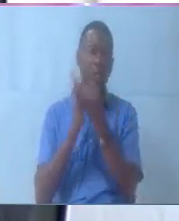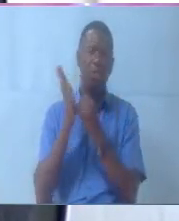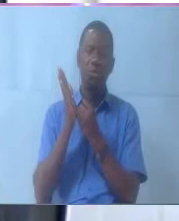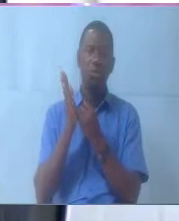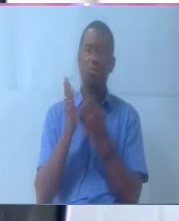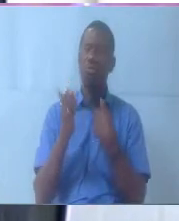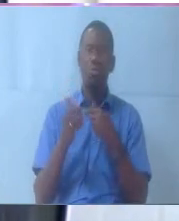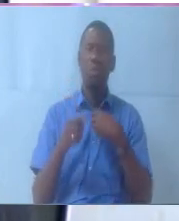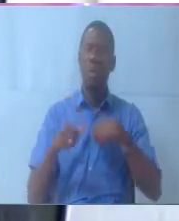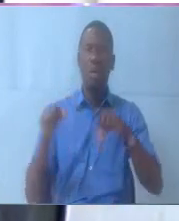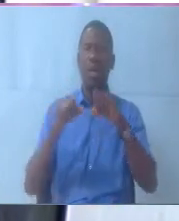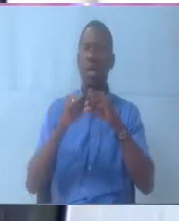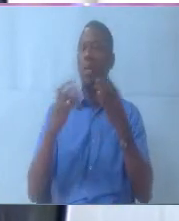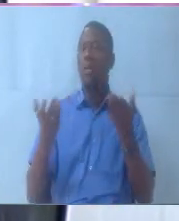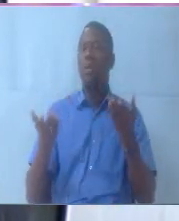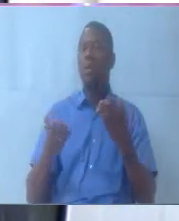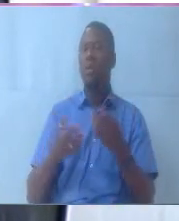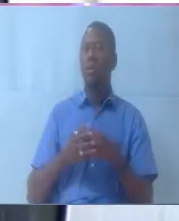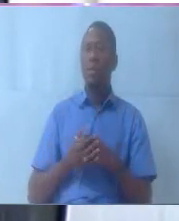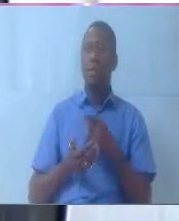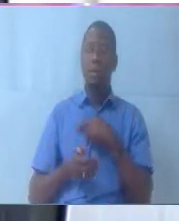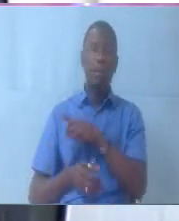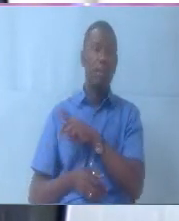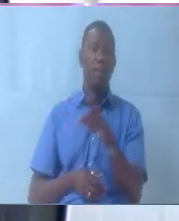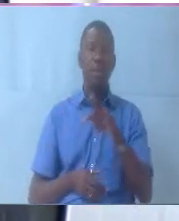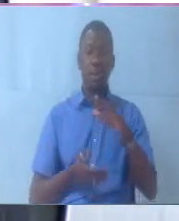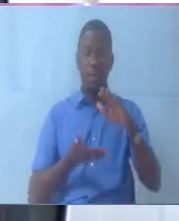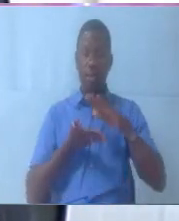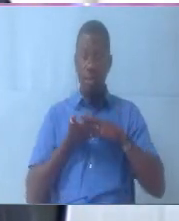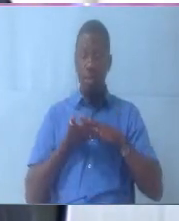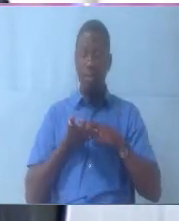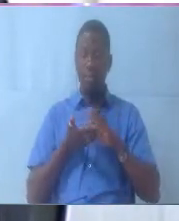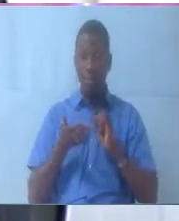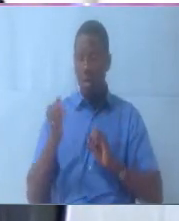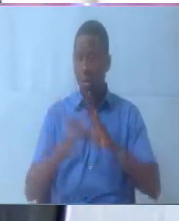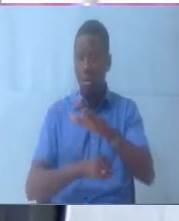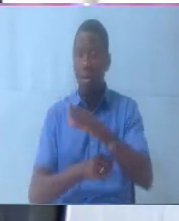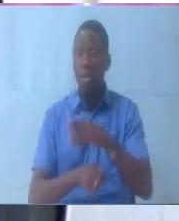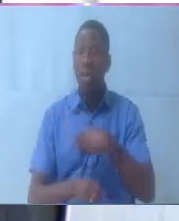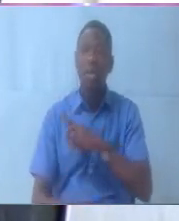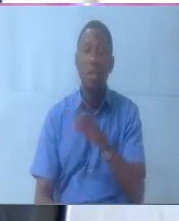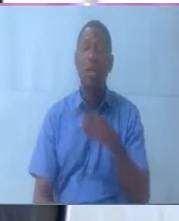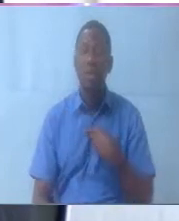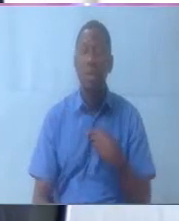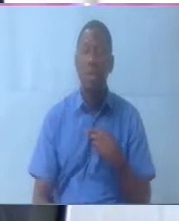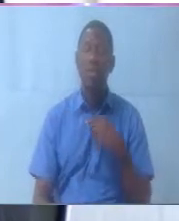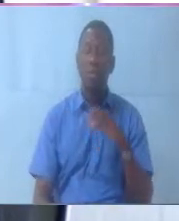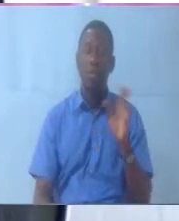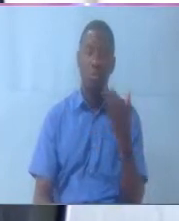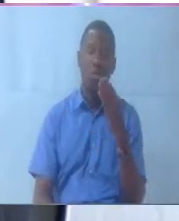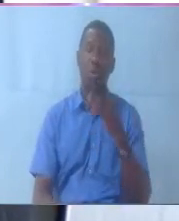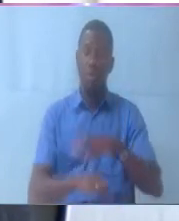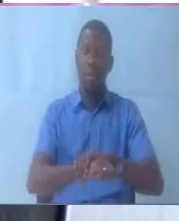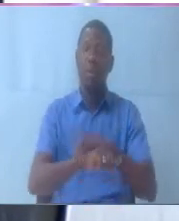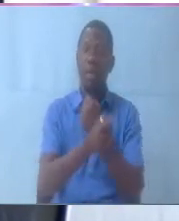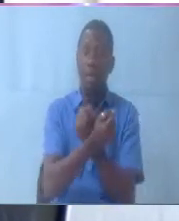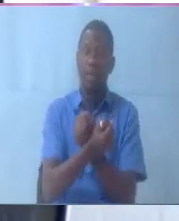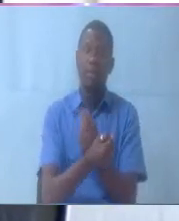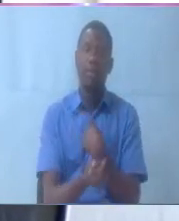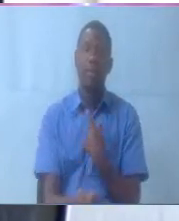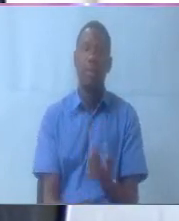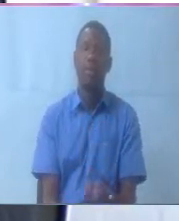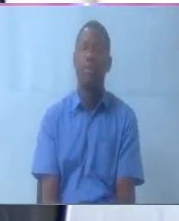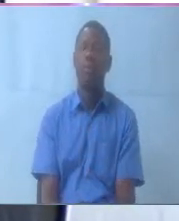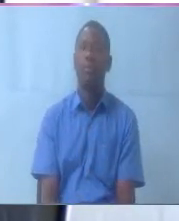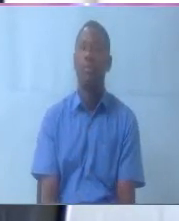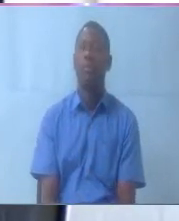la kiti bundala and that they have received an order for my arrest. ando dalilo la yasabu ye kango di tolula pour